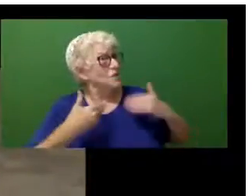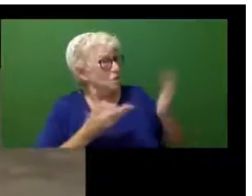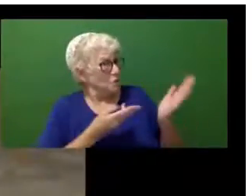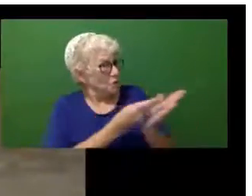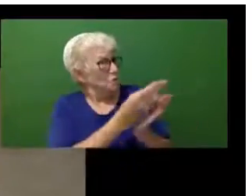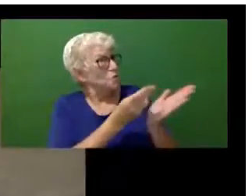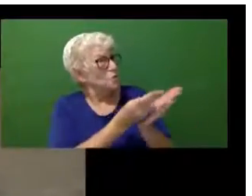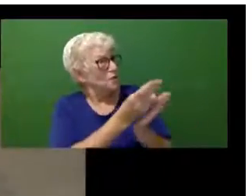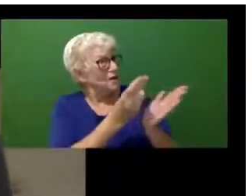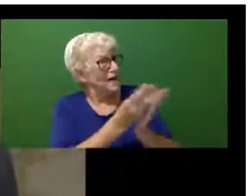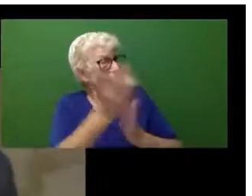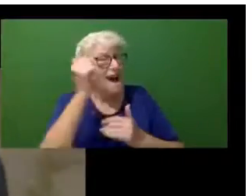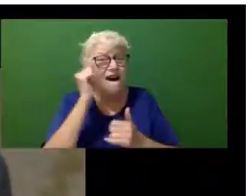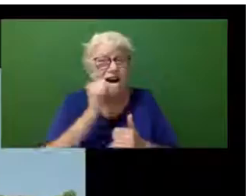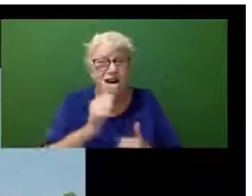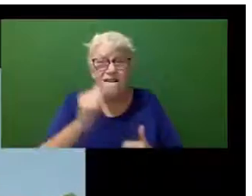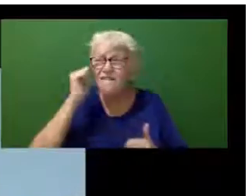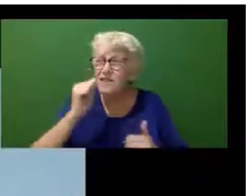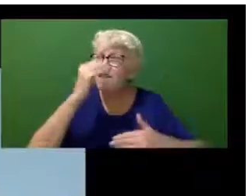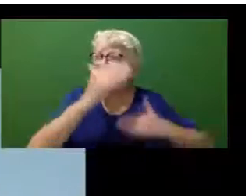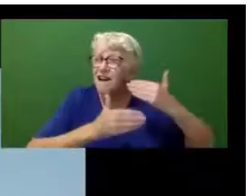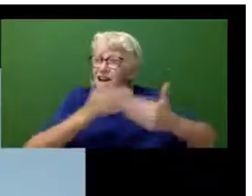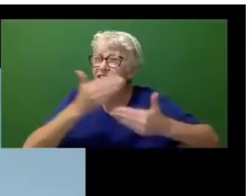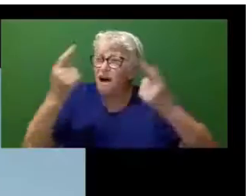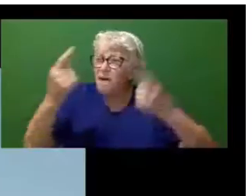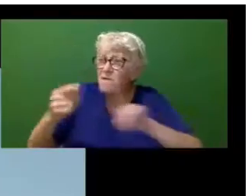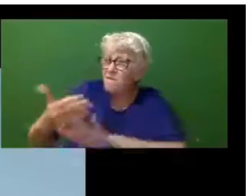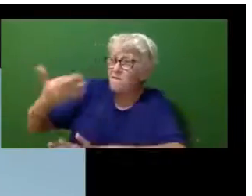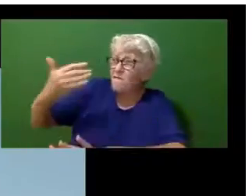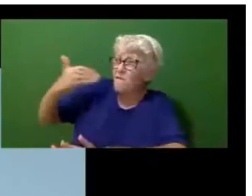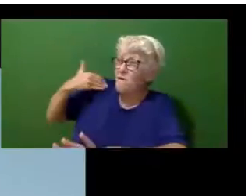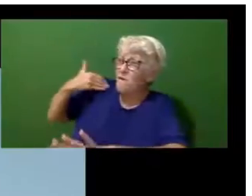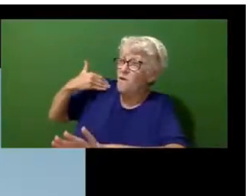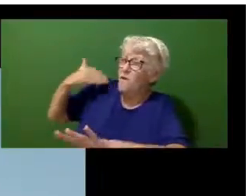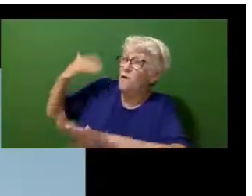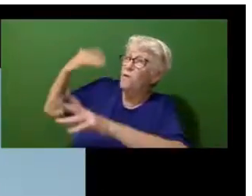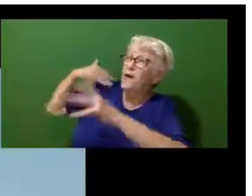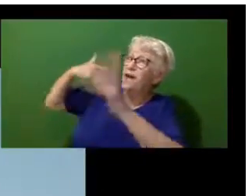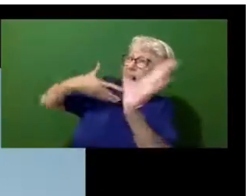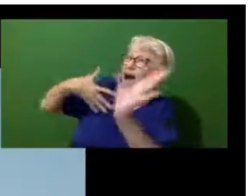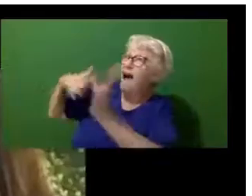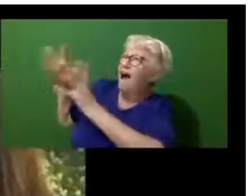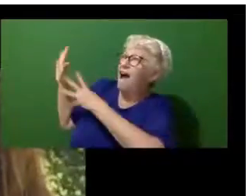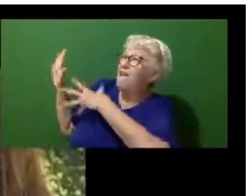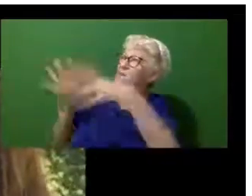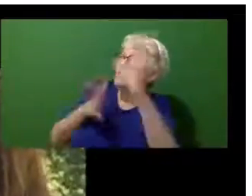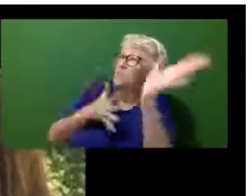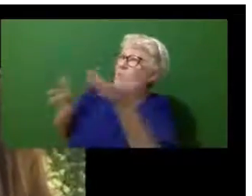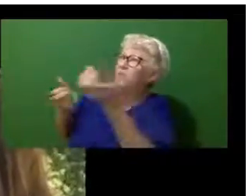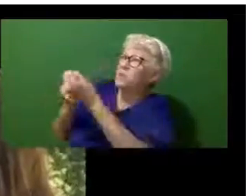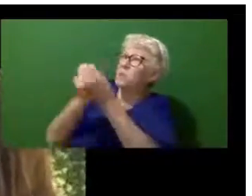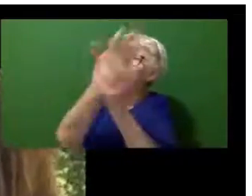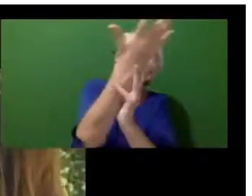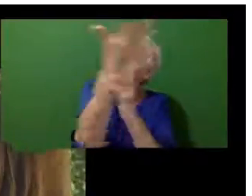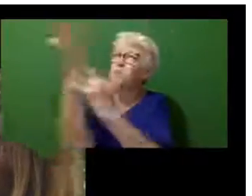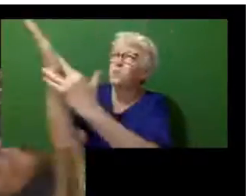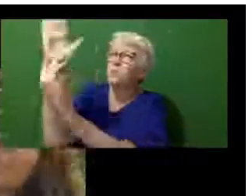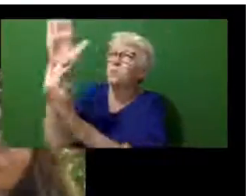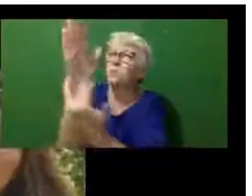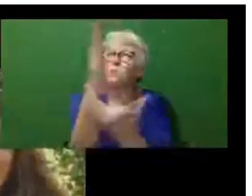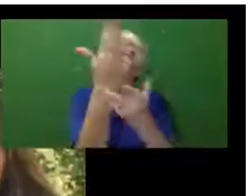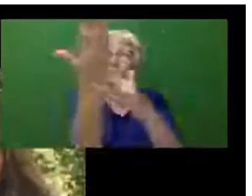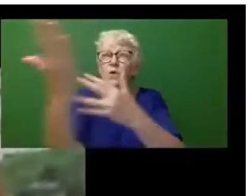Tale and all the days that came before us, There is the wind upon